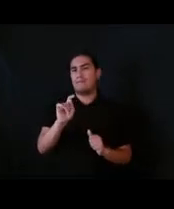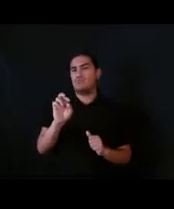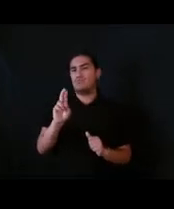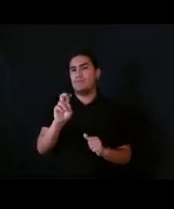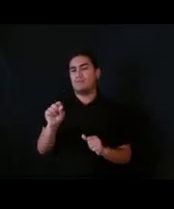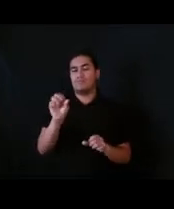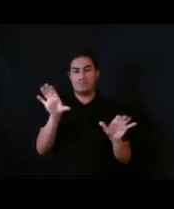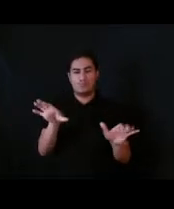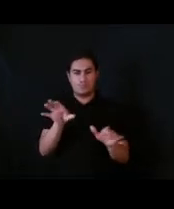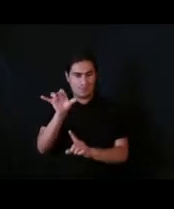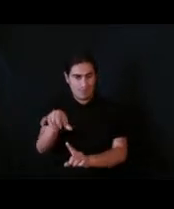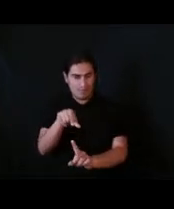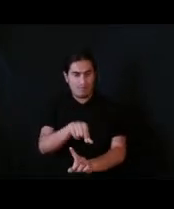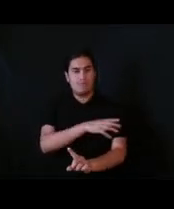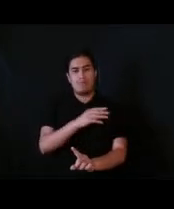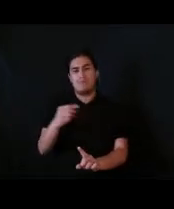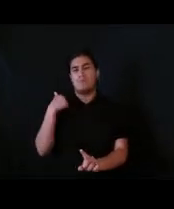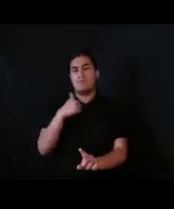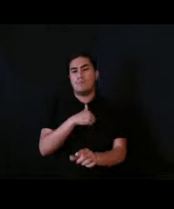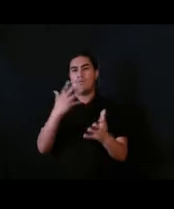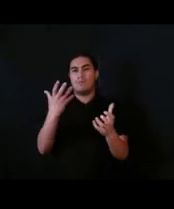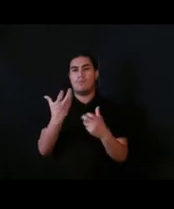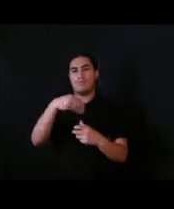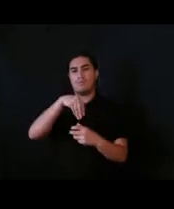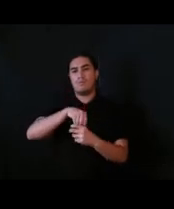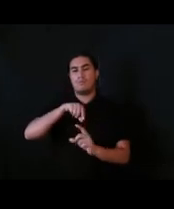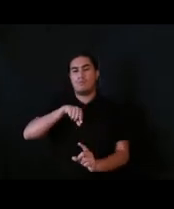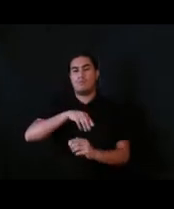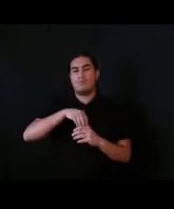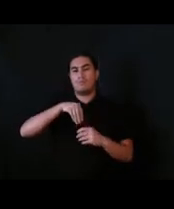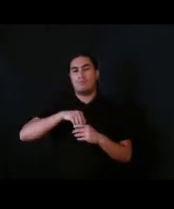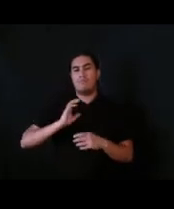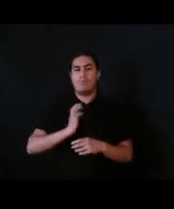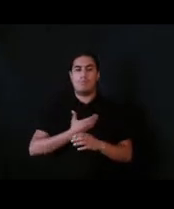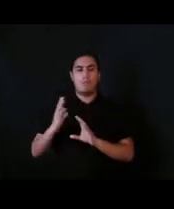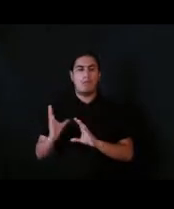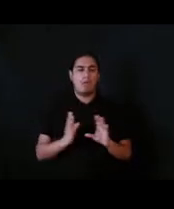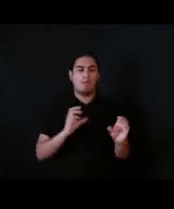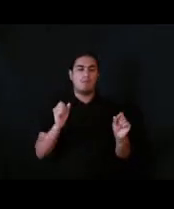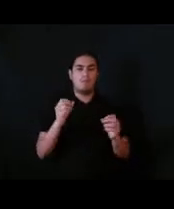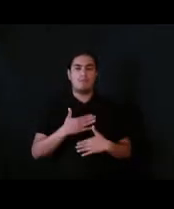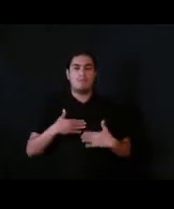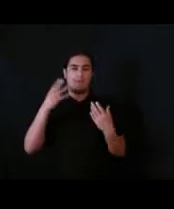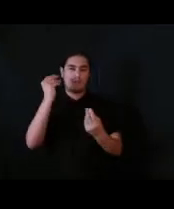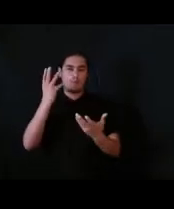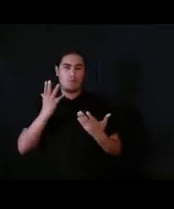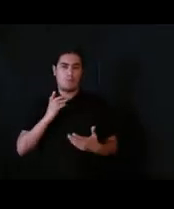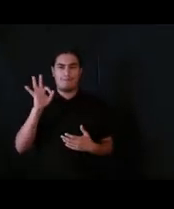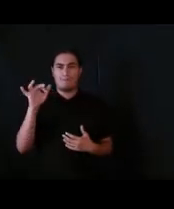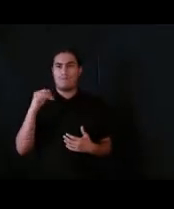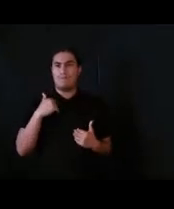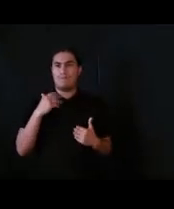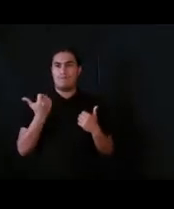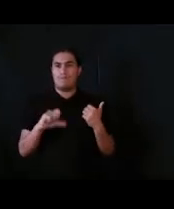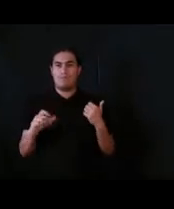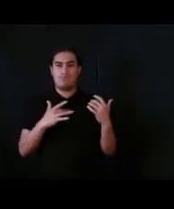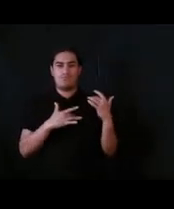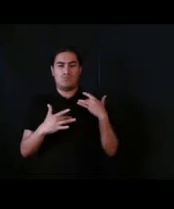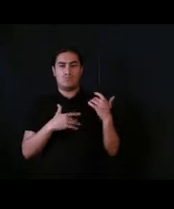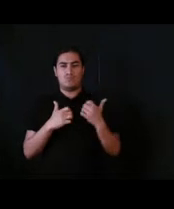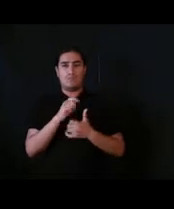and we would like to include some of these in the plan so please let me know if you have any concerns with the with